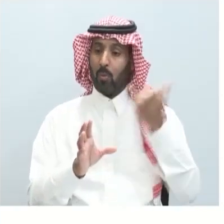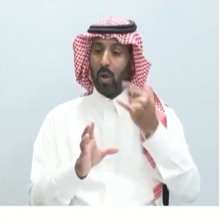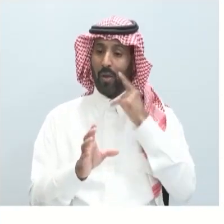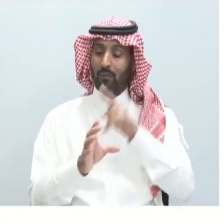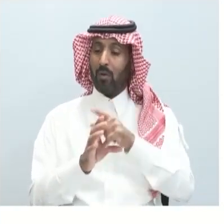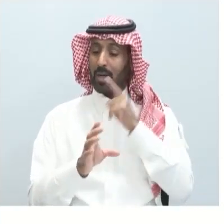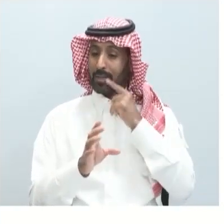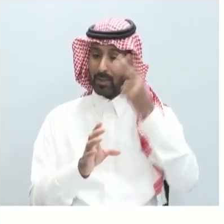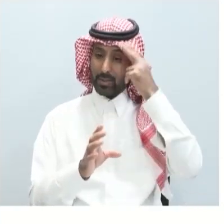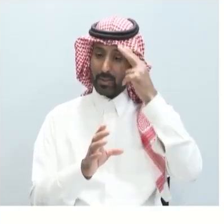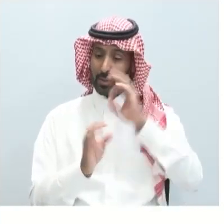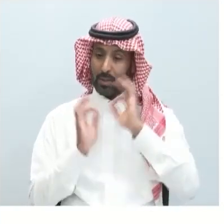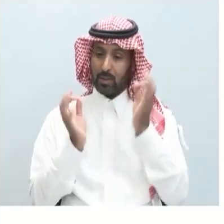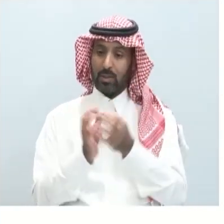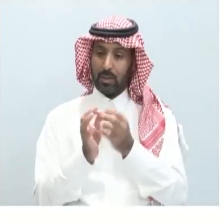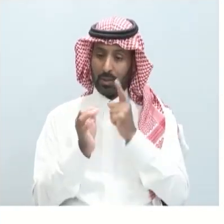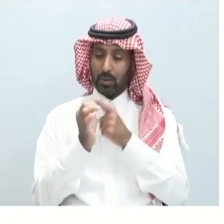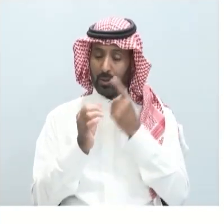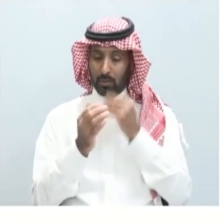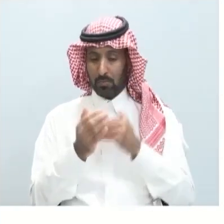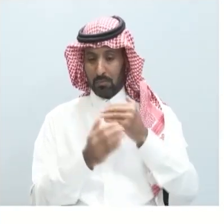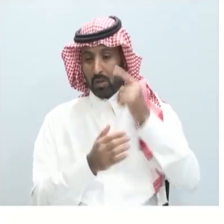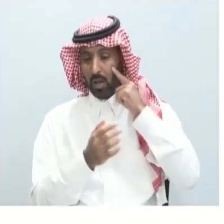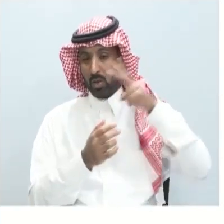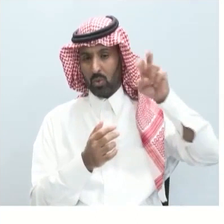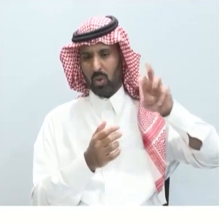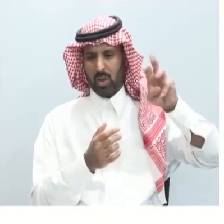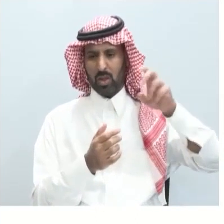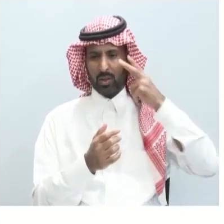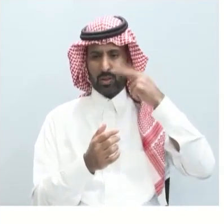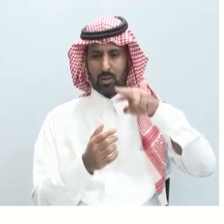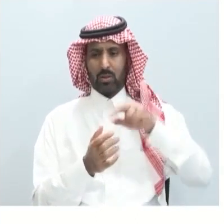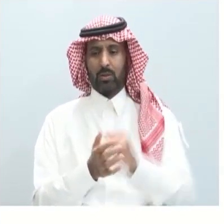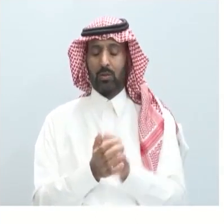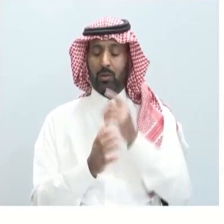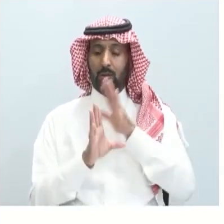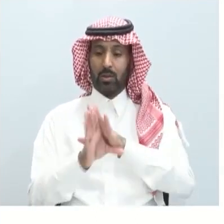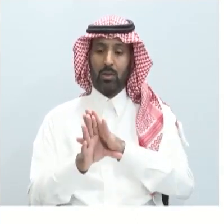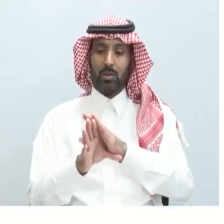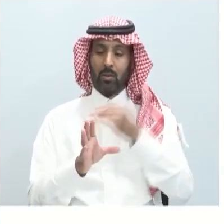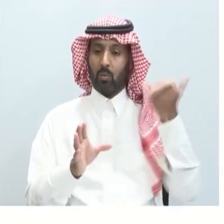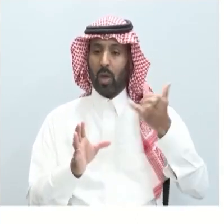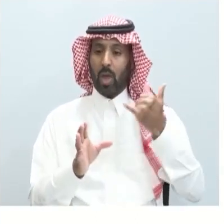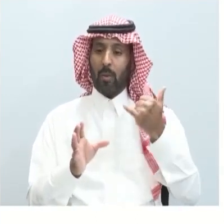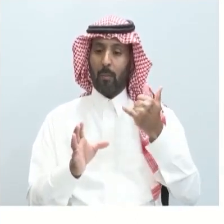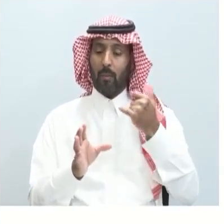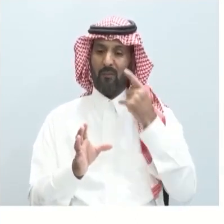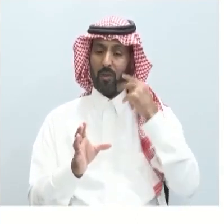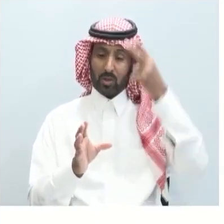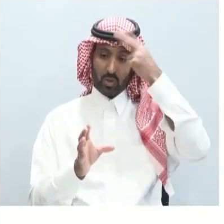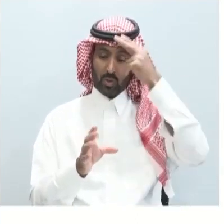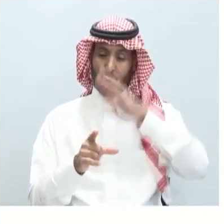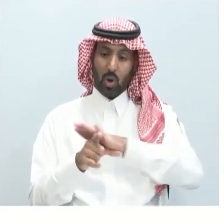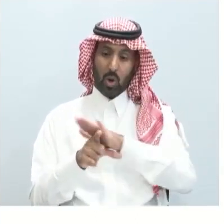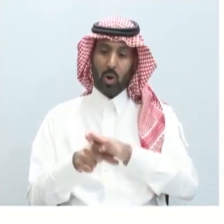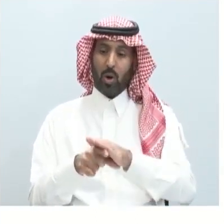the kingdom's society to prepare for 2030? Again, what kind of support is necessary for the kingdom's